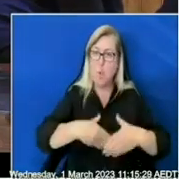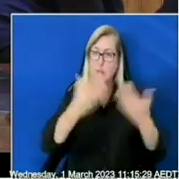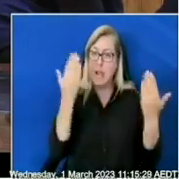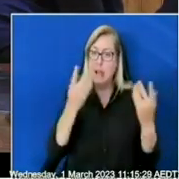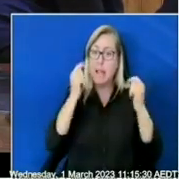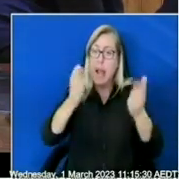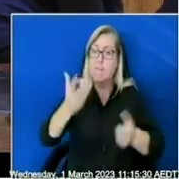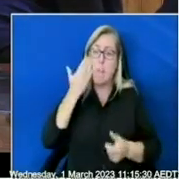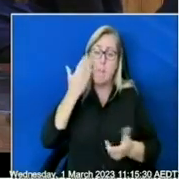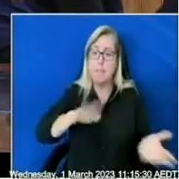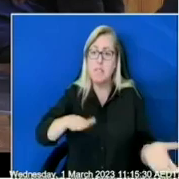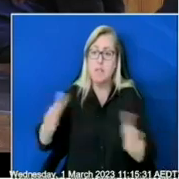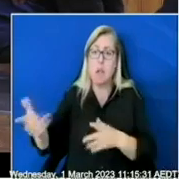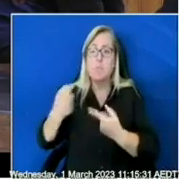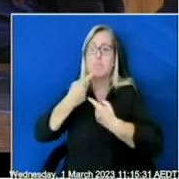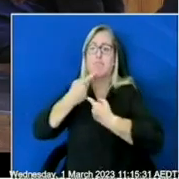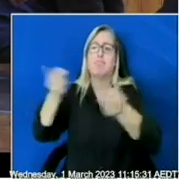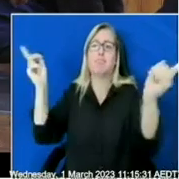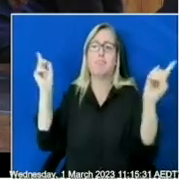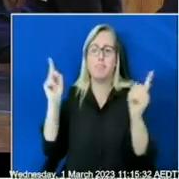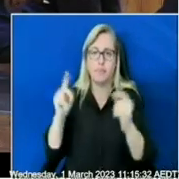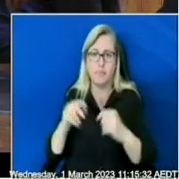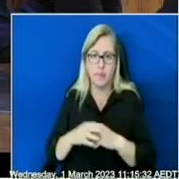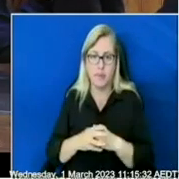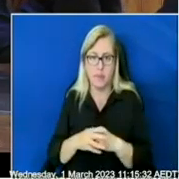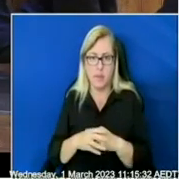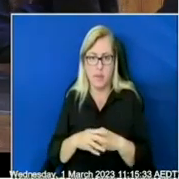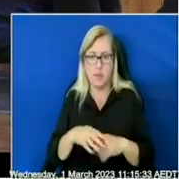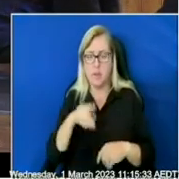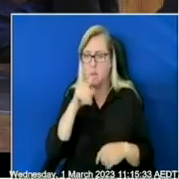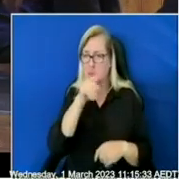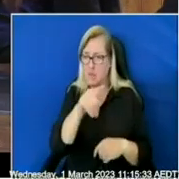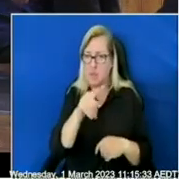bureaucracy is a great big silo. Yeah,